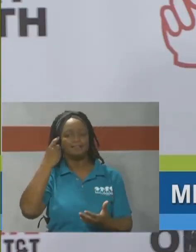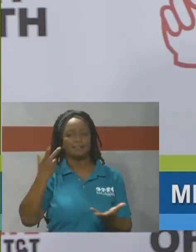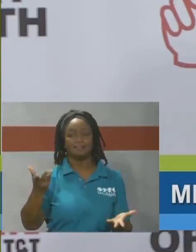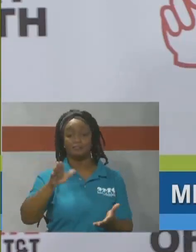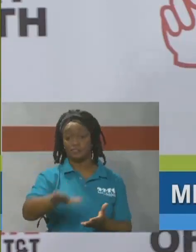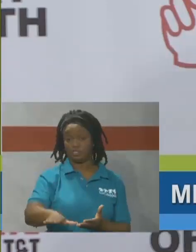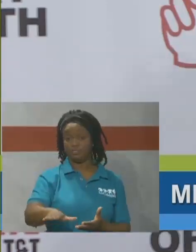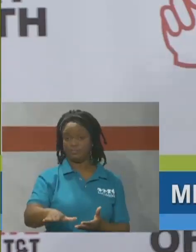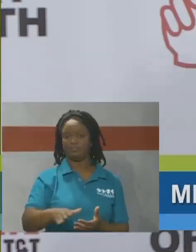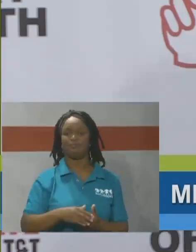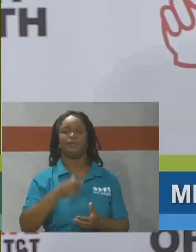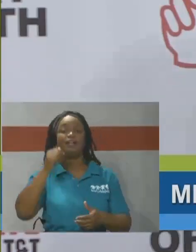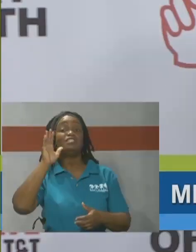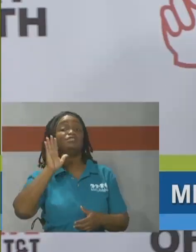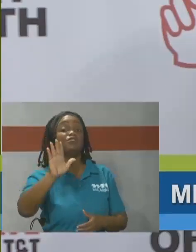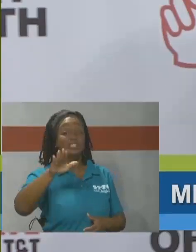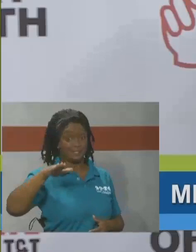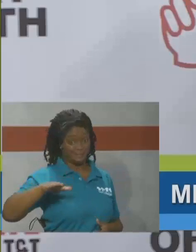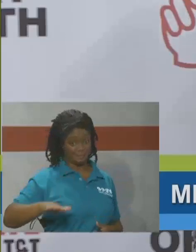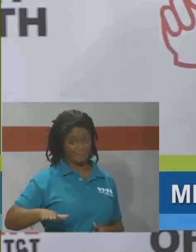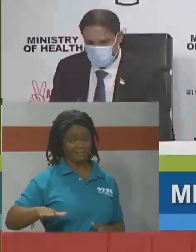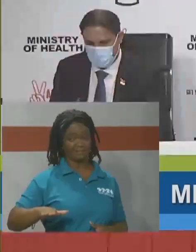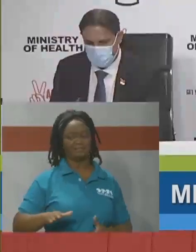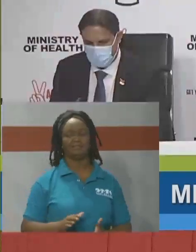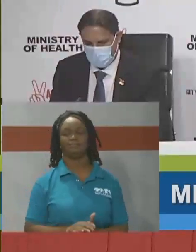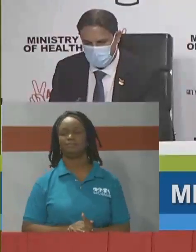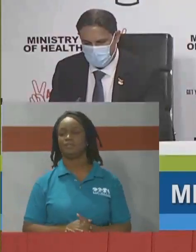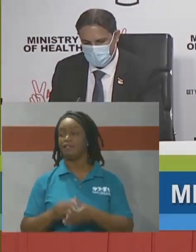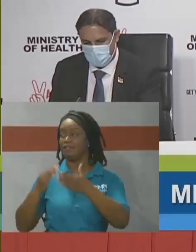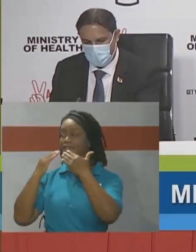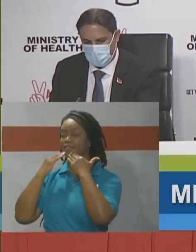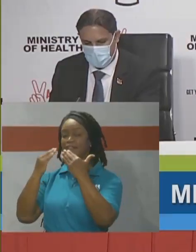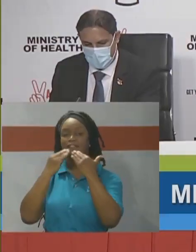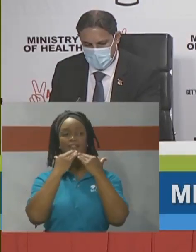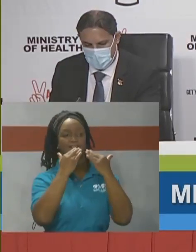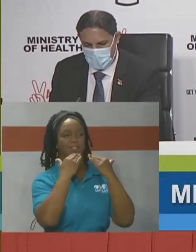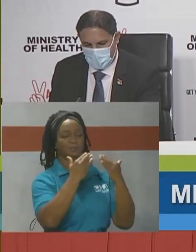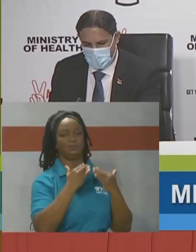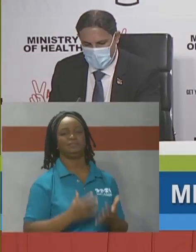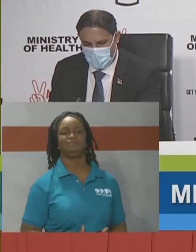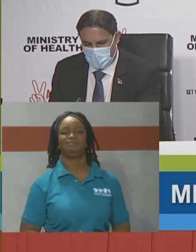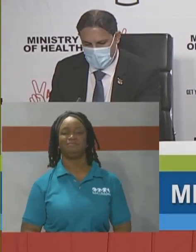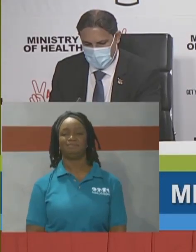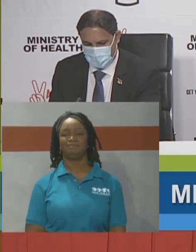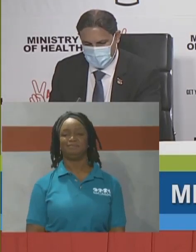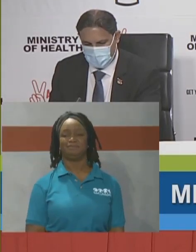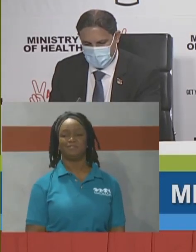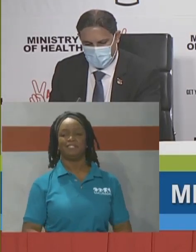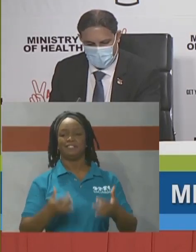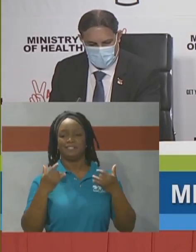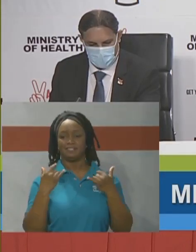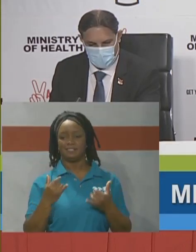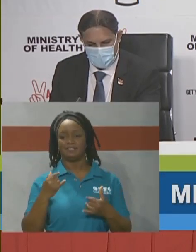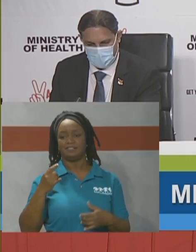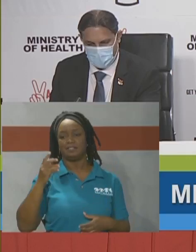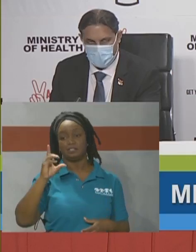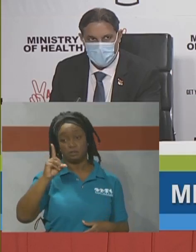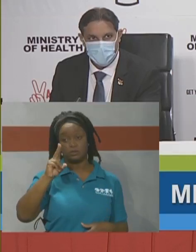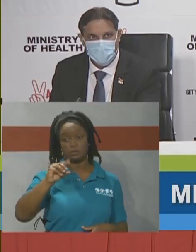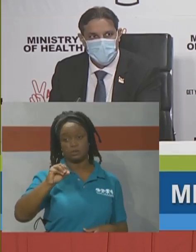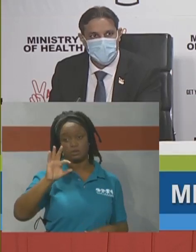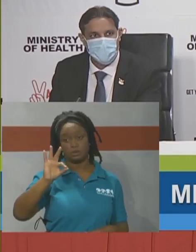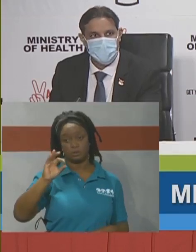child. Thank you very much. Thank you very much, Dr. Paul, for that information. With that, we go to 103 FM.